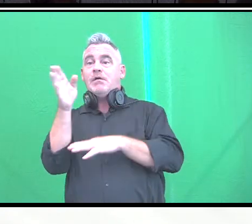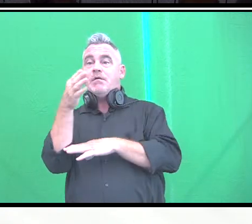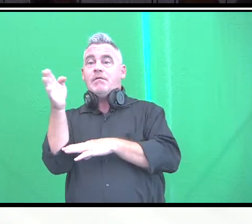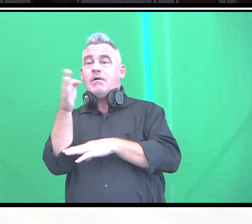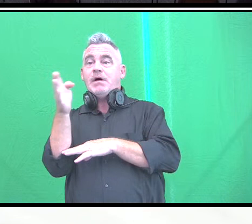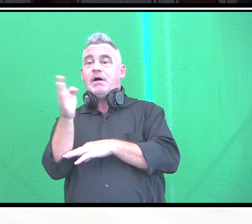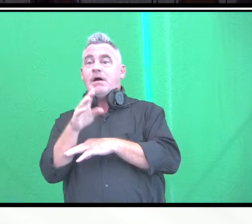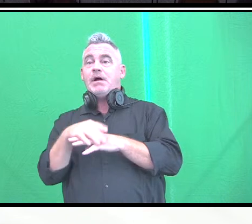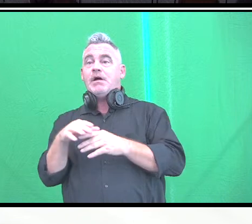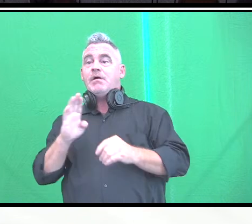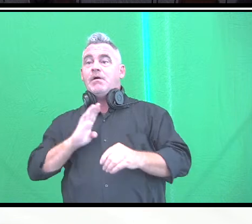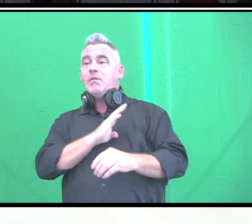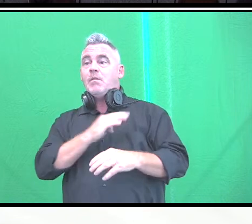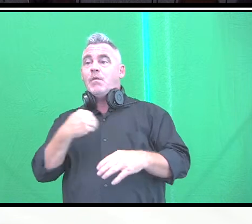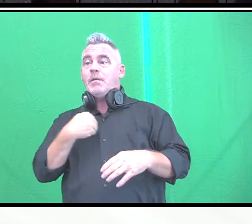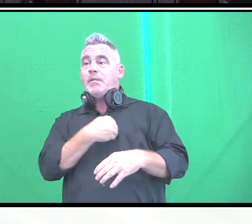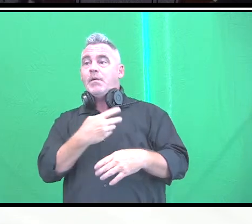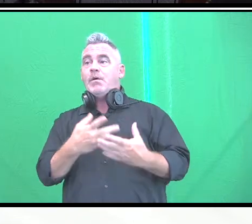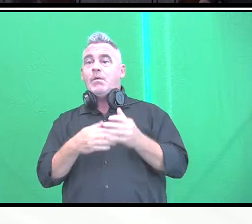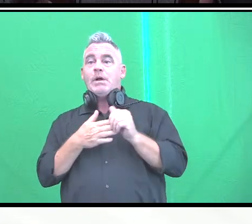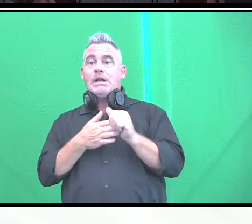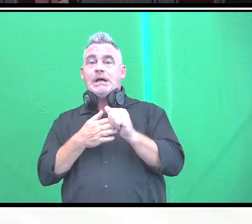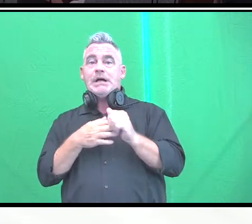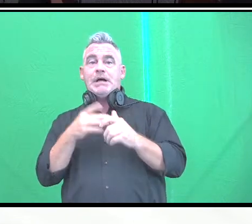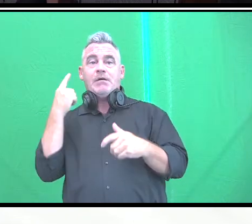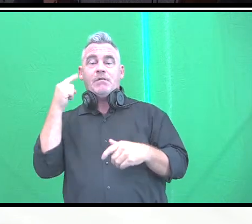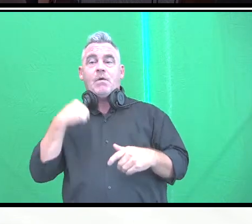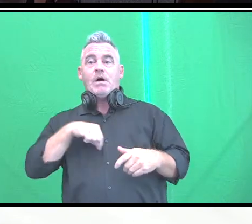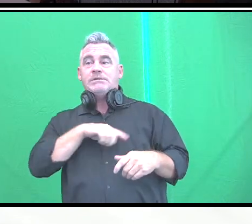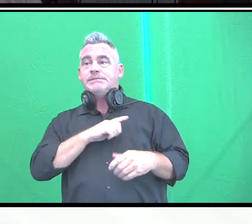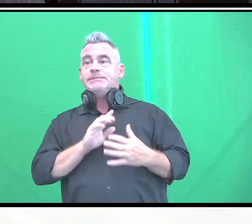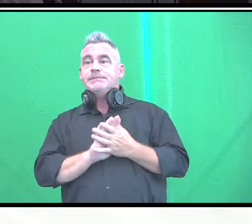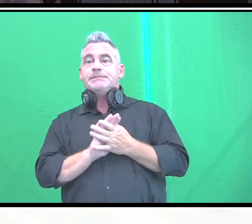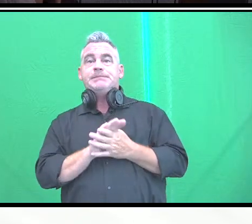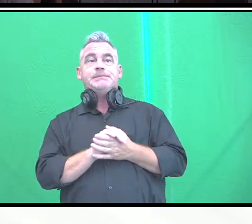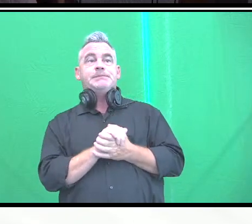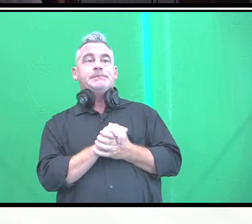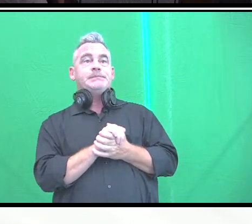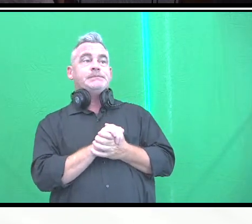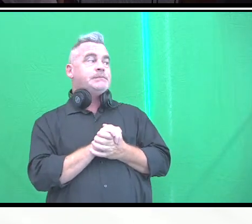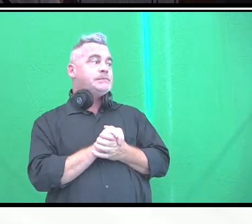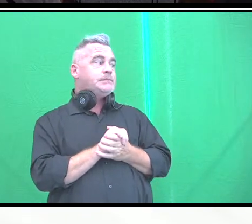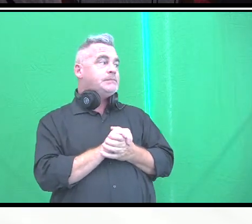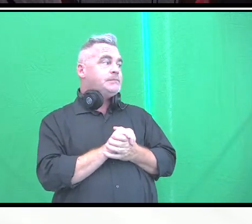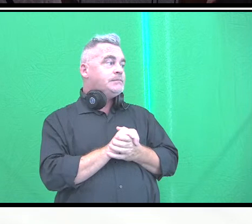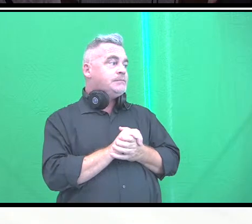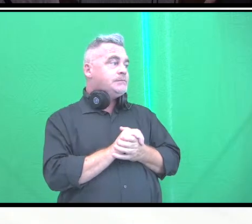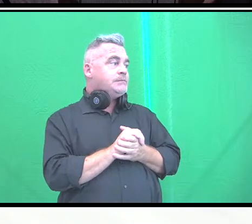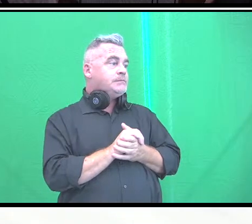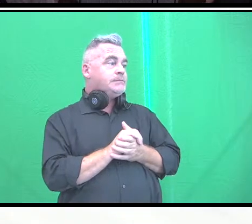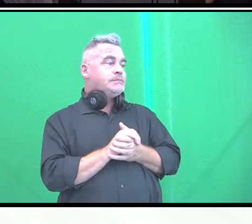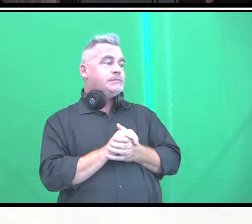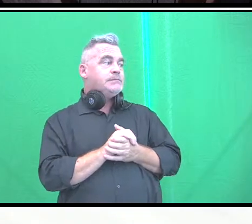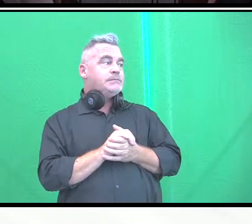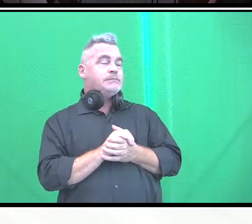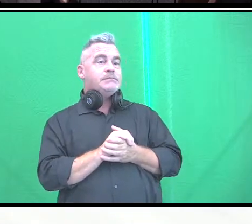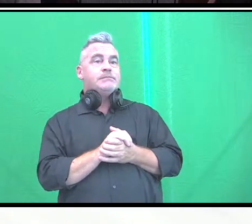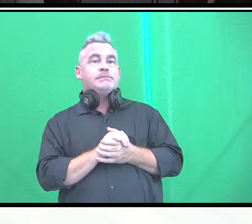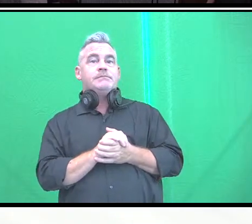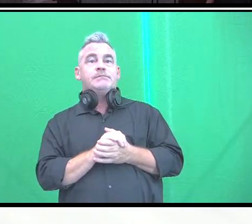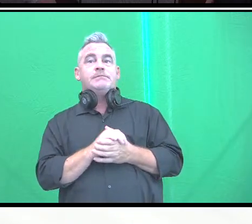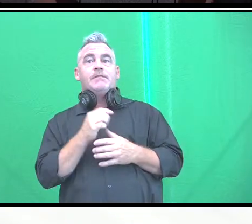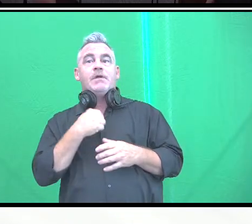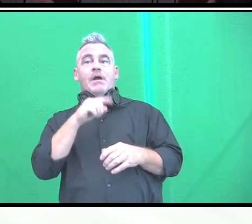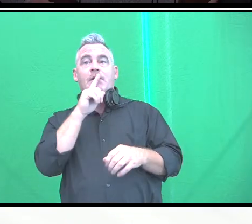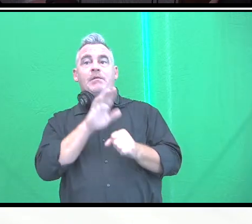Espericueta will lead us in the pledge. Stand up. Your right hand in your heart. Let's start. I